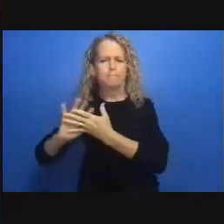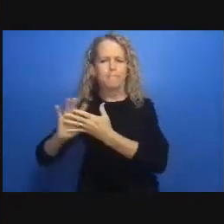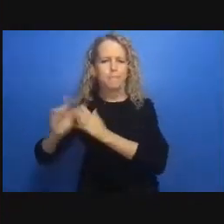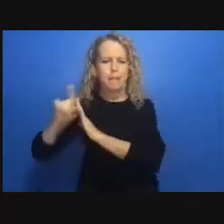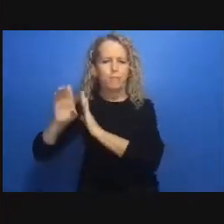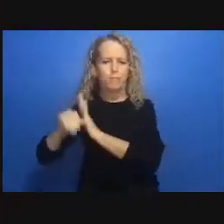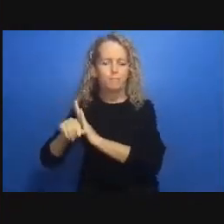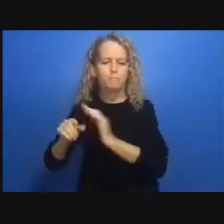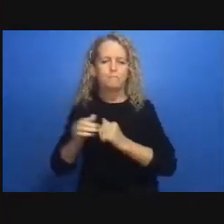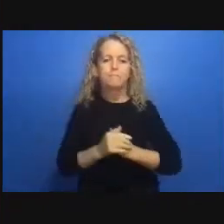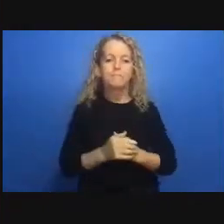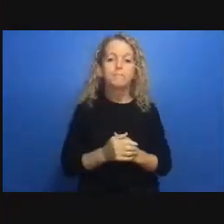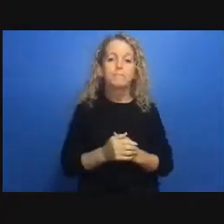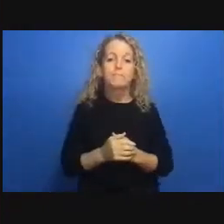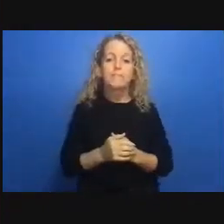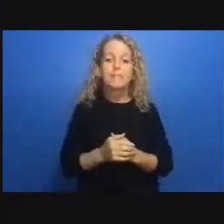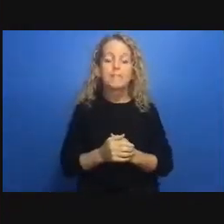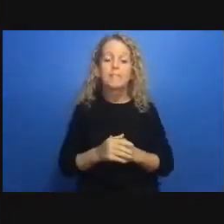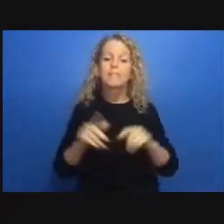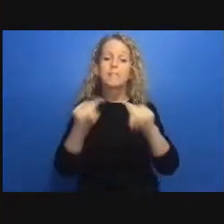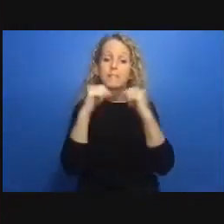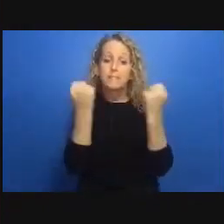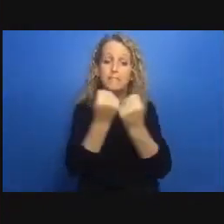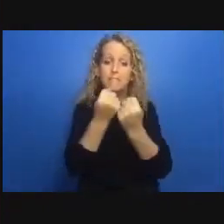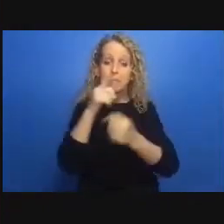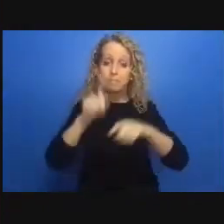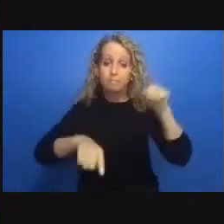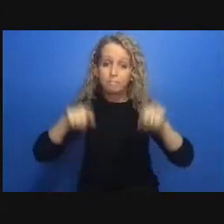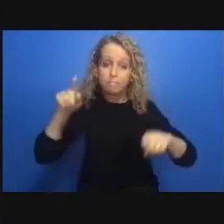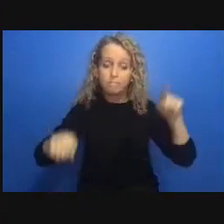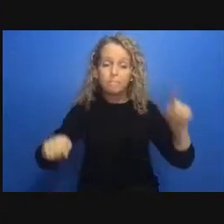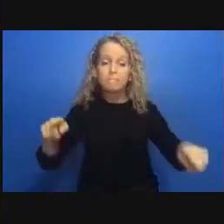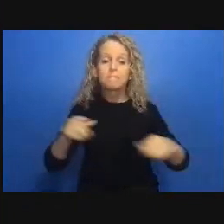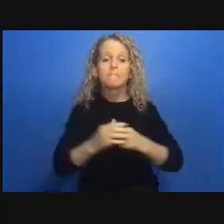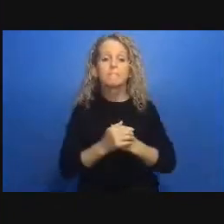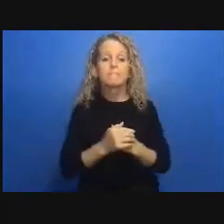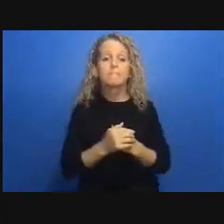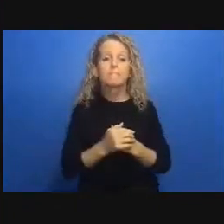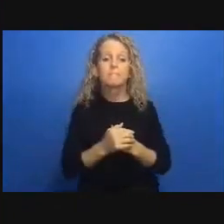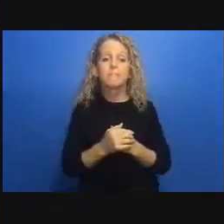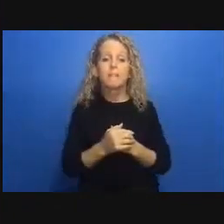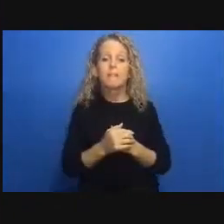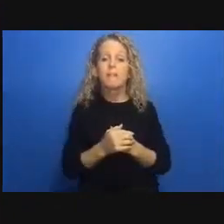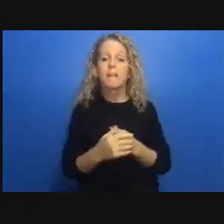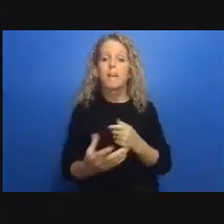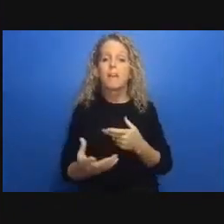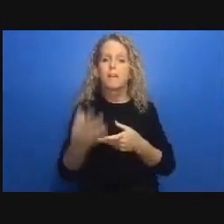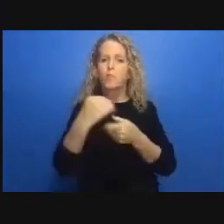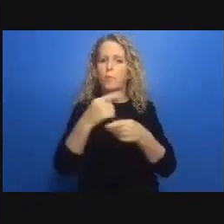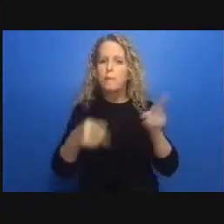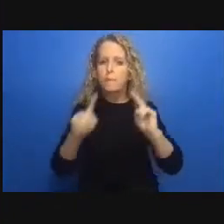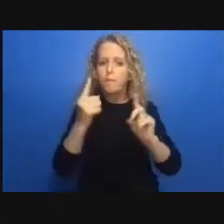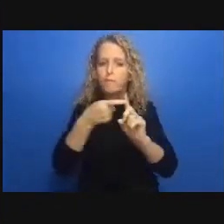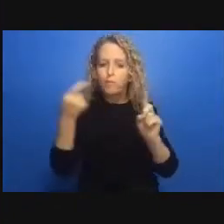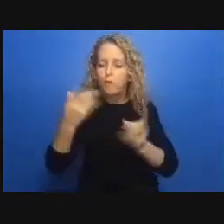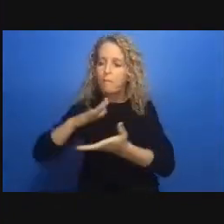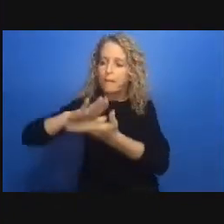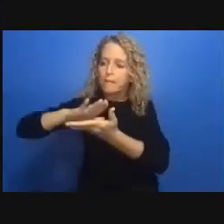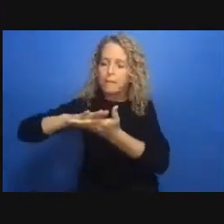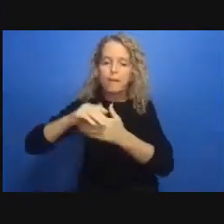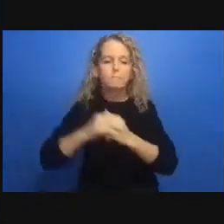diverse and encompassed a number of points of view, and included people from academia, but also people from